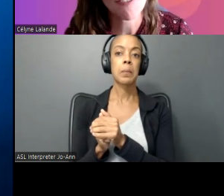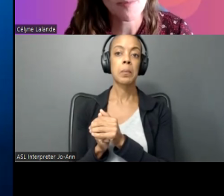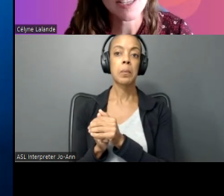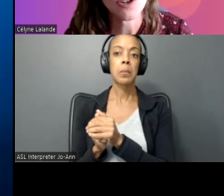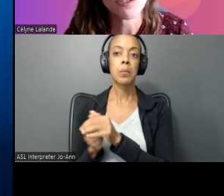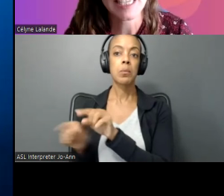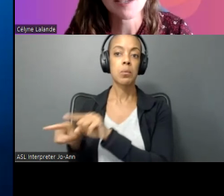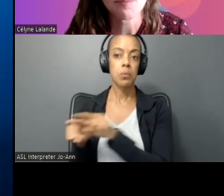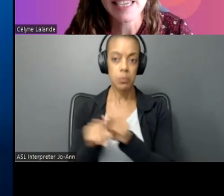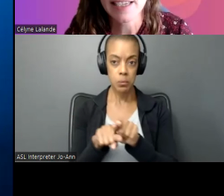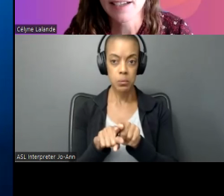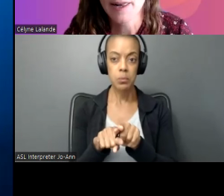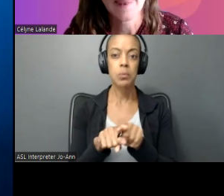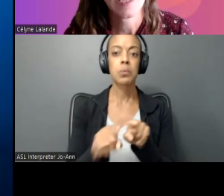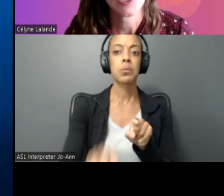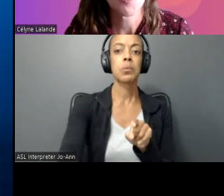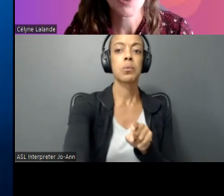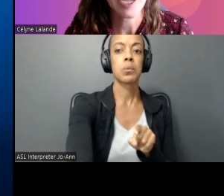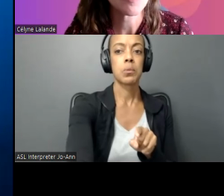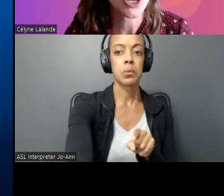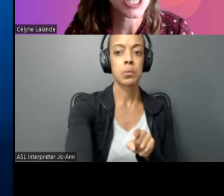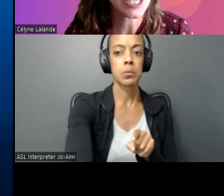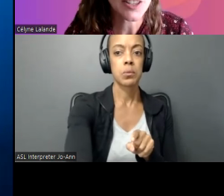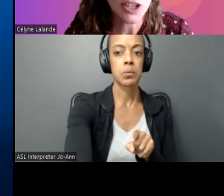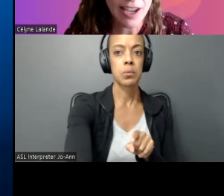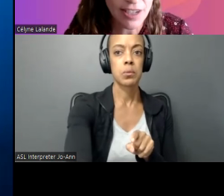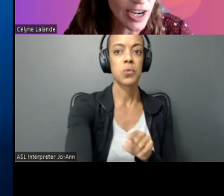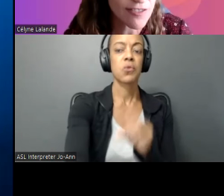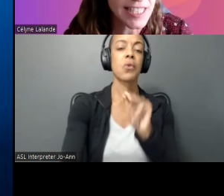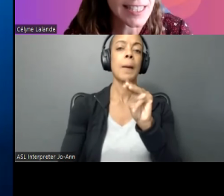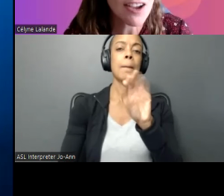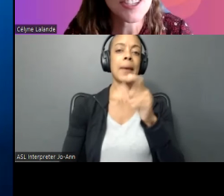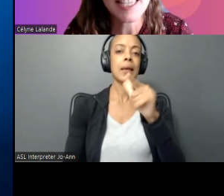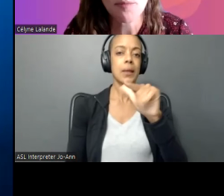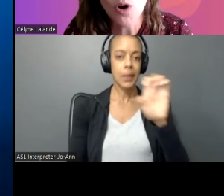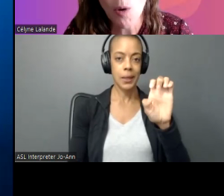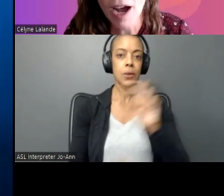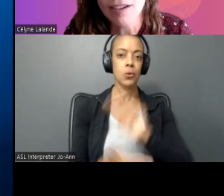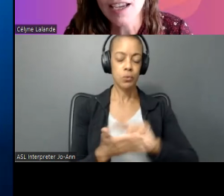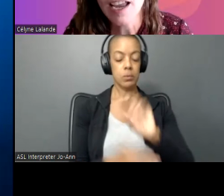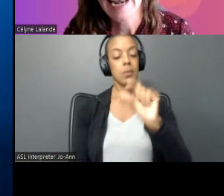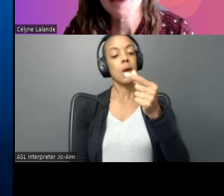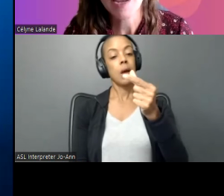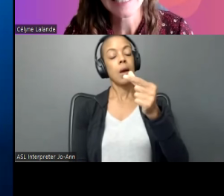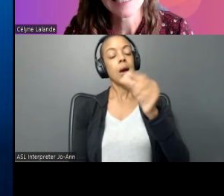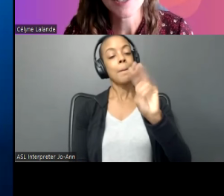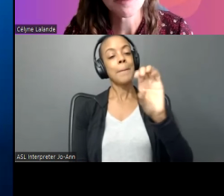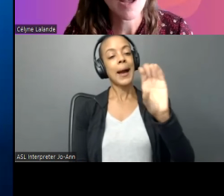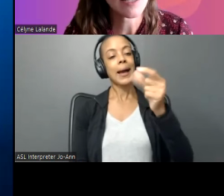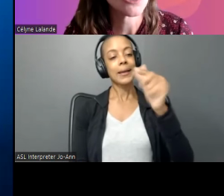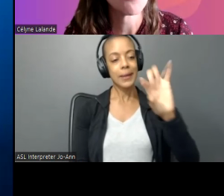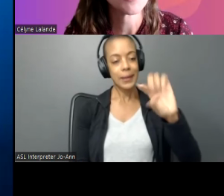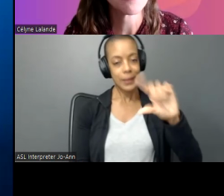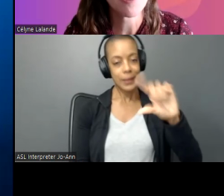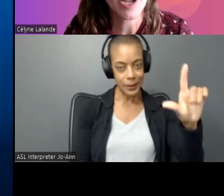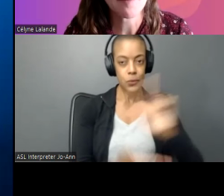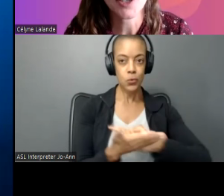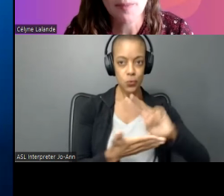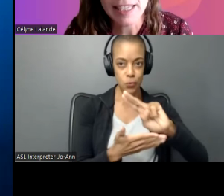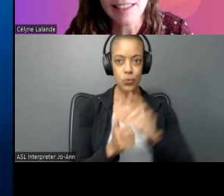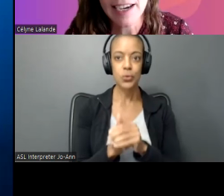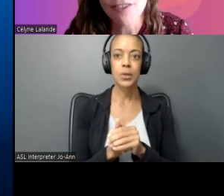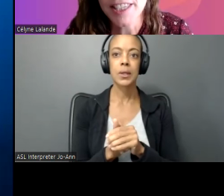Collin-Vézina, who is from McGill University. The research project of Dr.